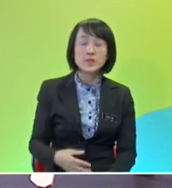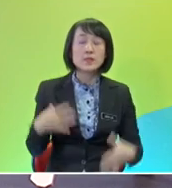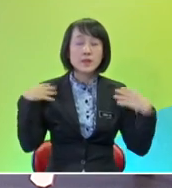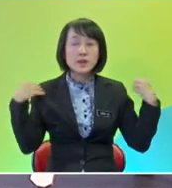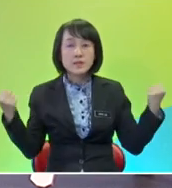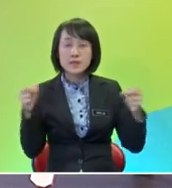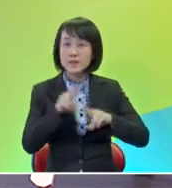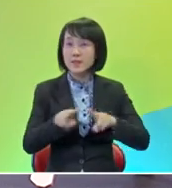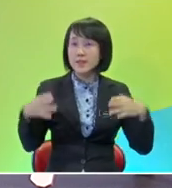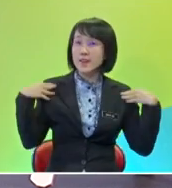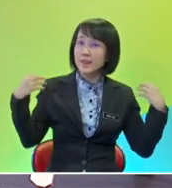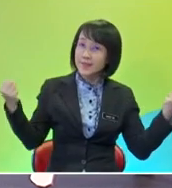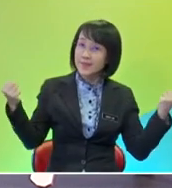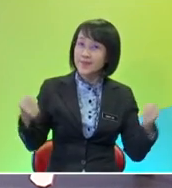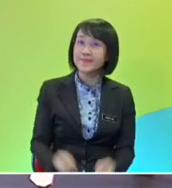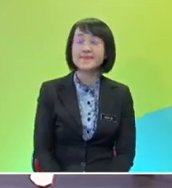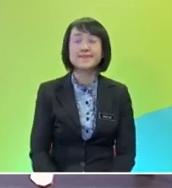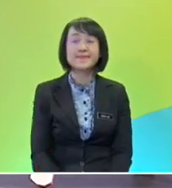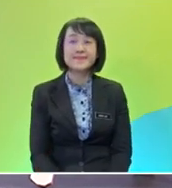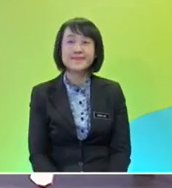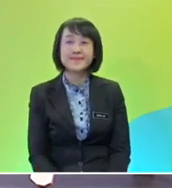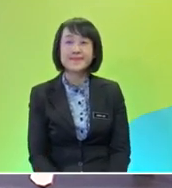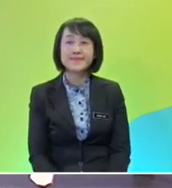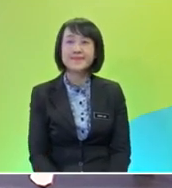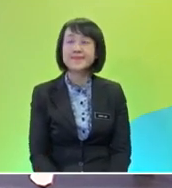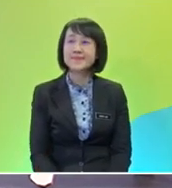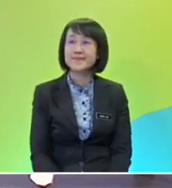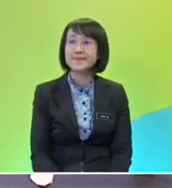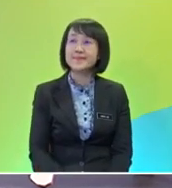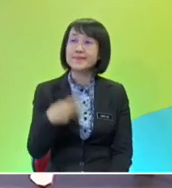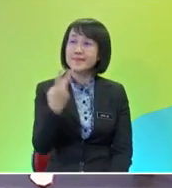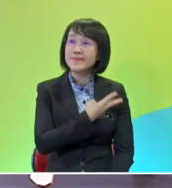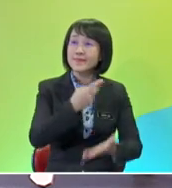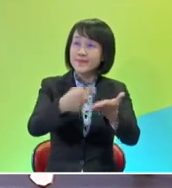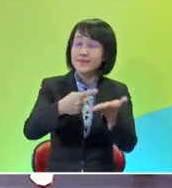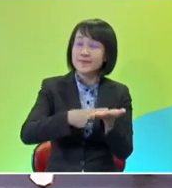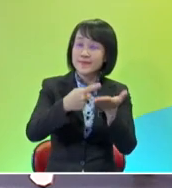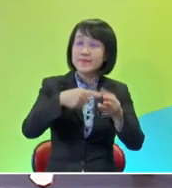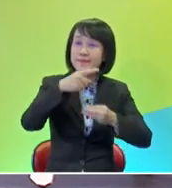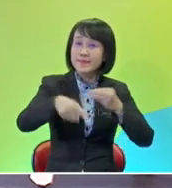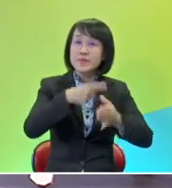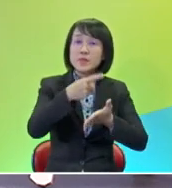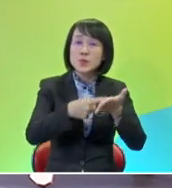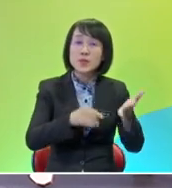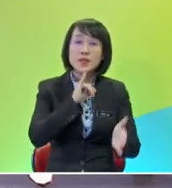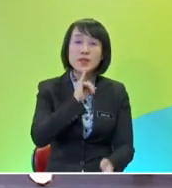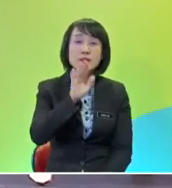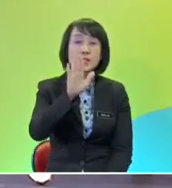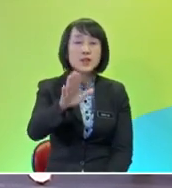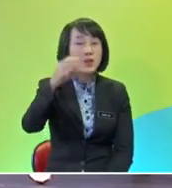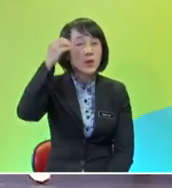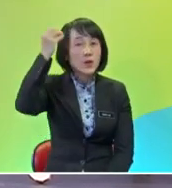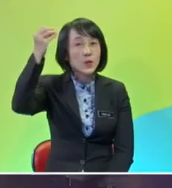healthy? That's what we're going to find out more because we are going to discuss about what's your opinion for this segment.